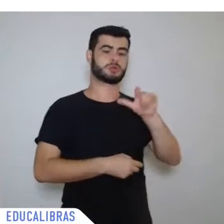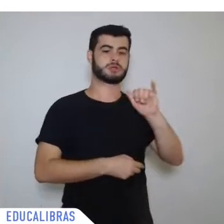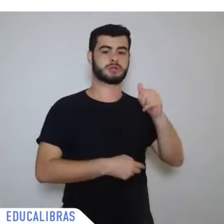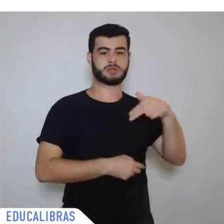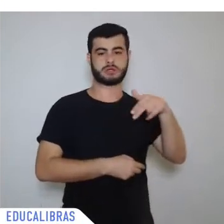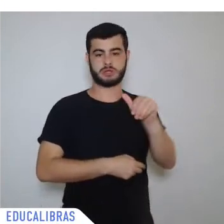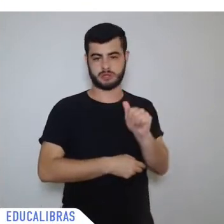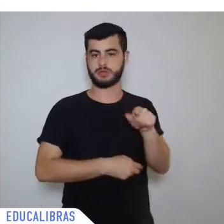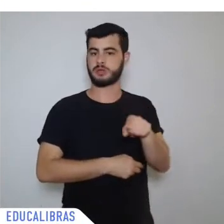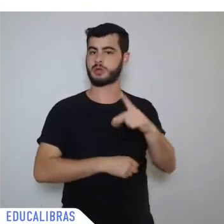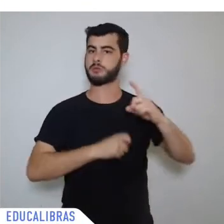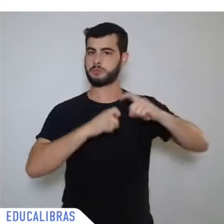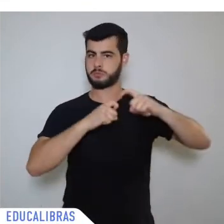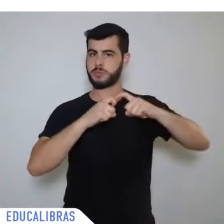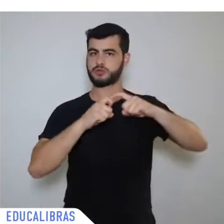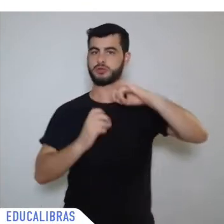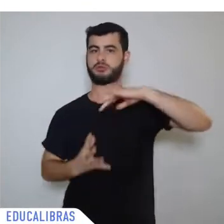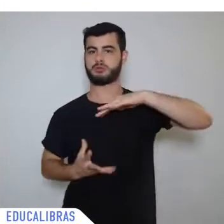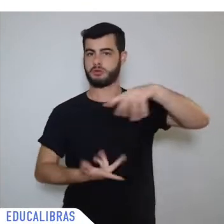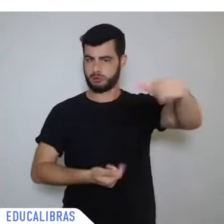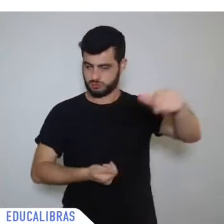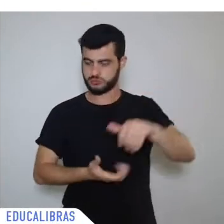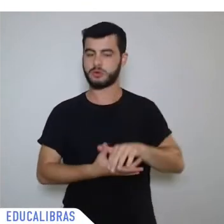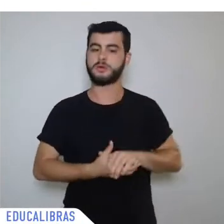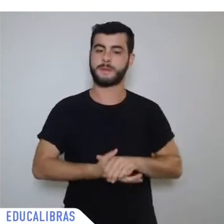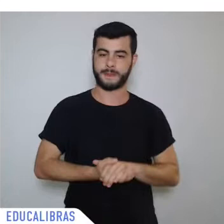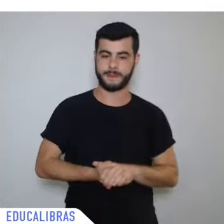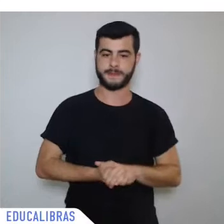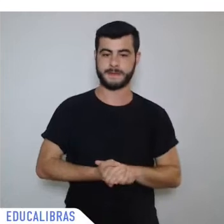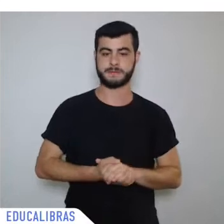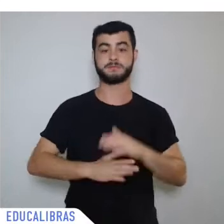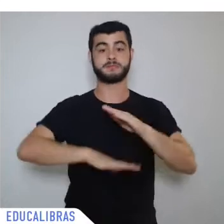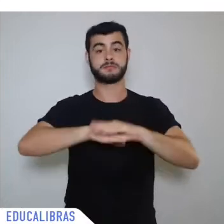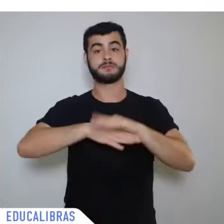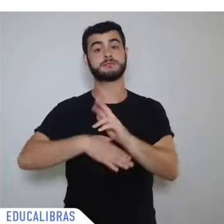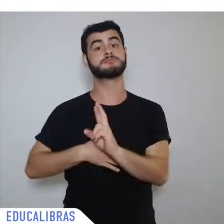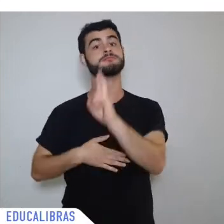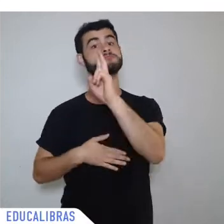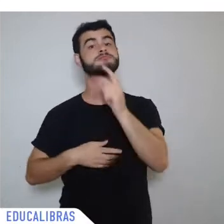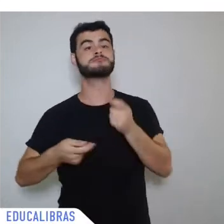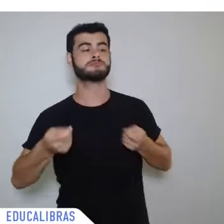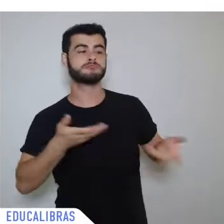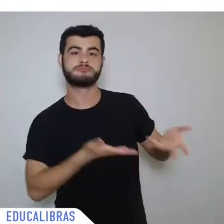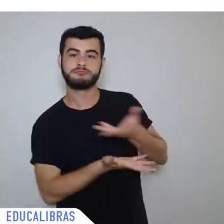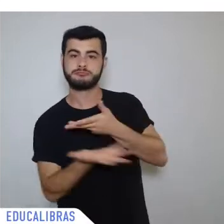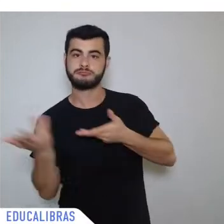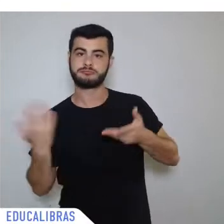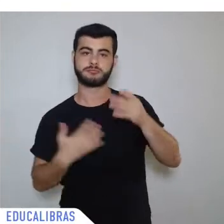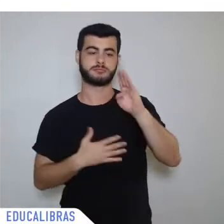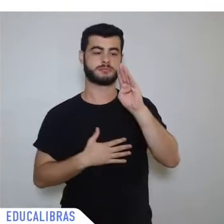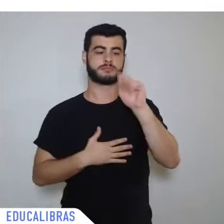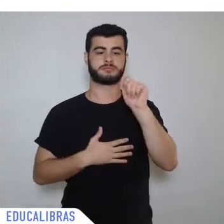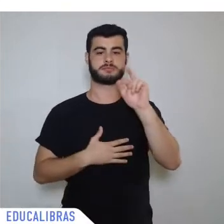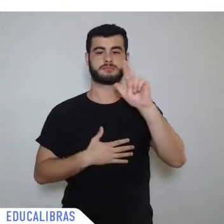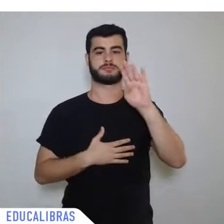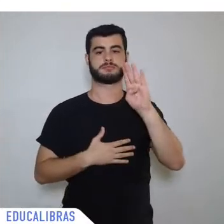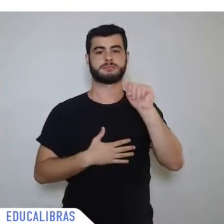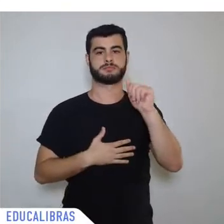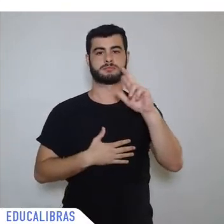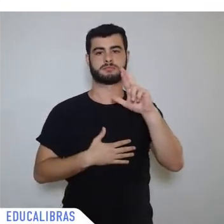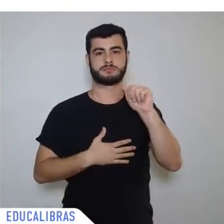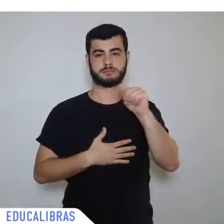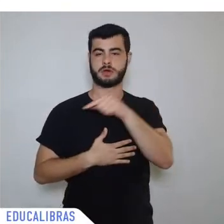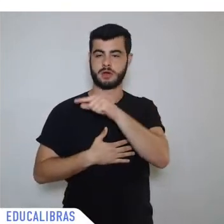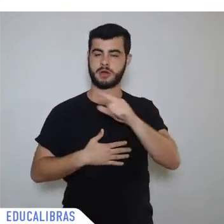at Conectas Human Rights, and Jurema Werneck, doctor and executive director at Amnesty International